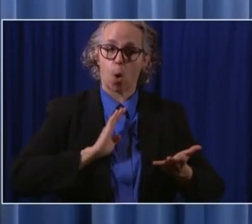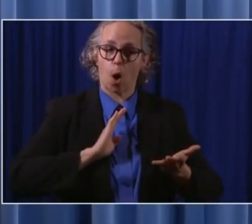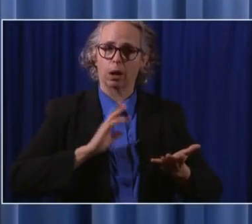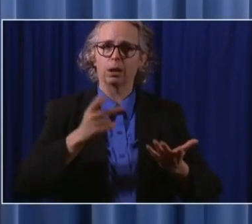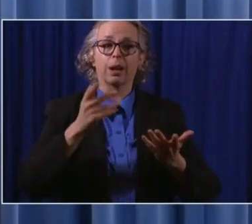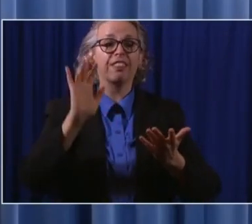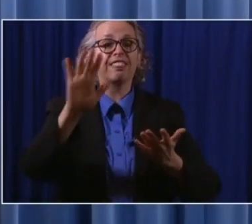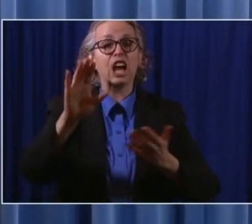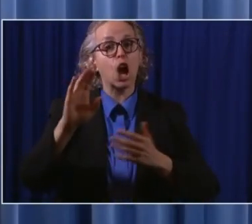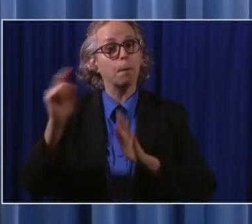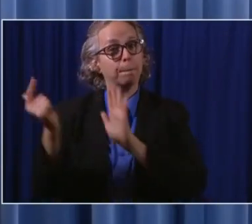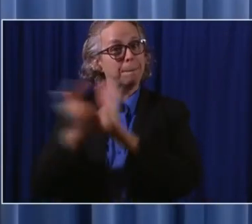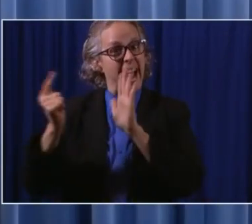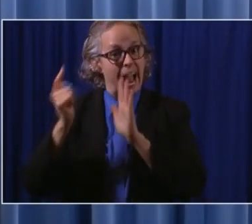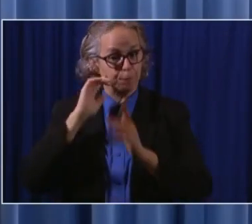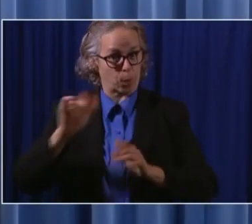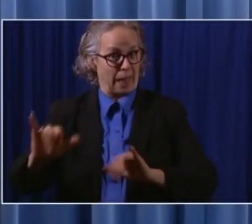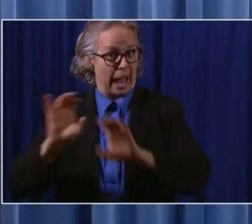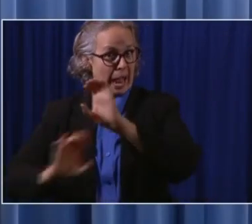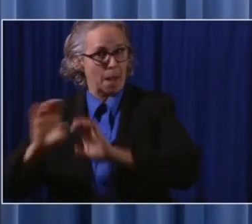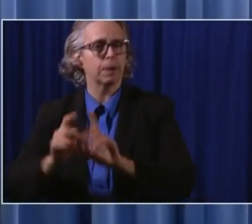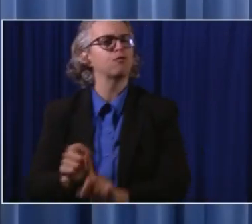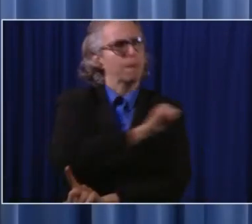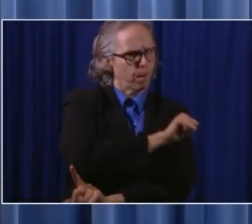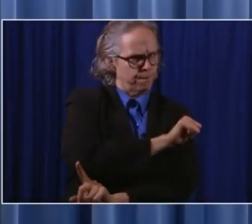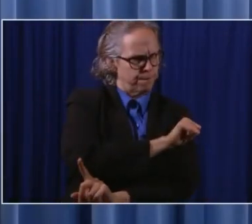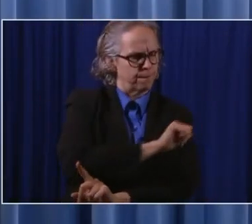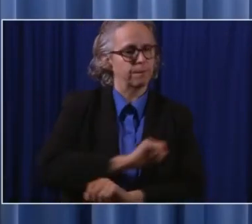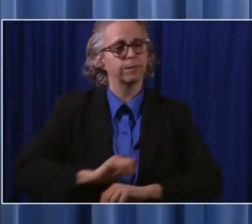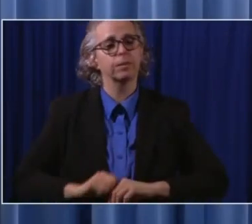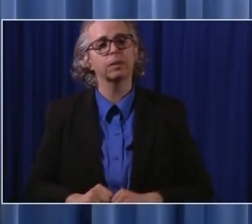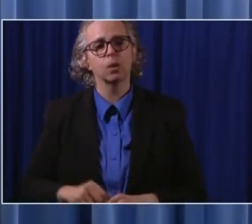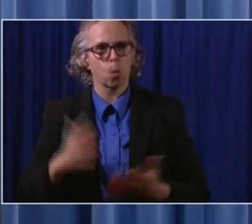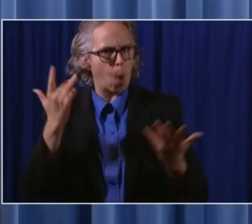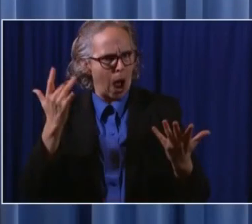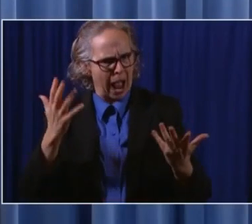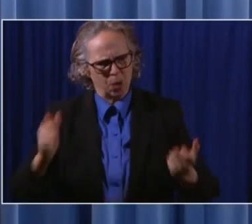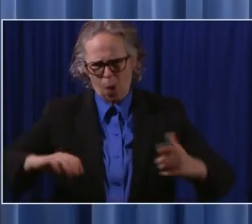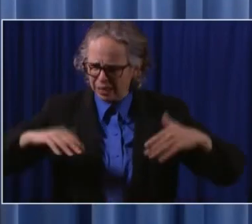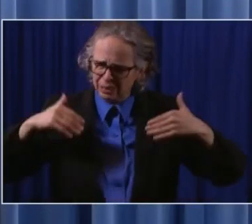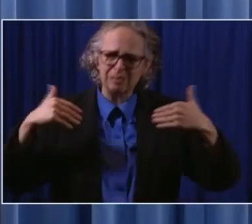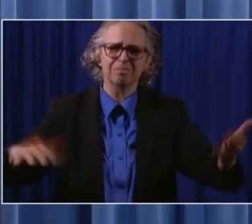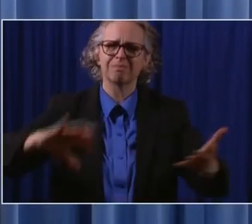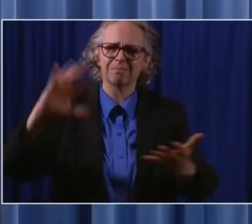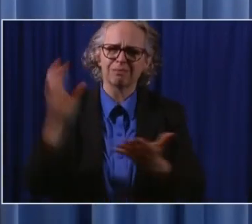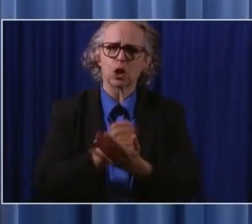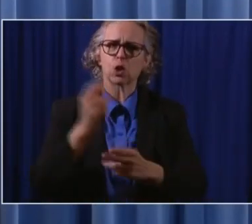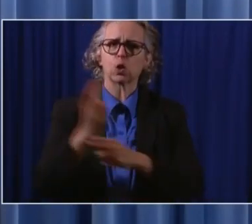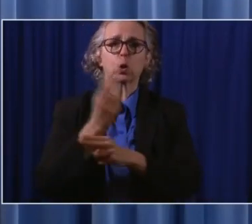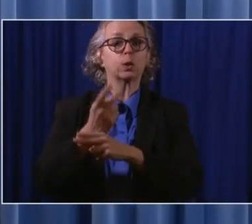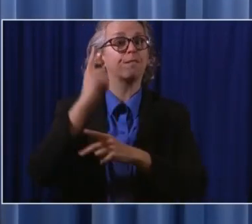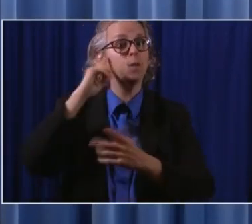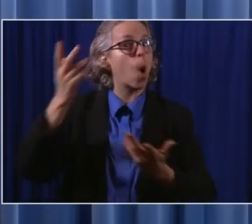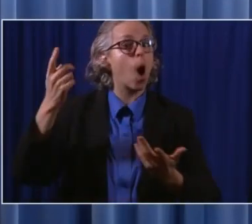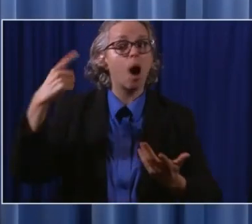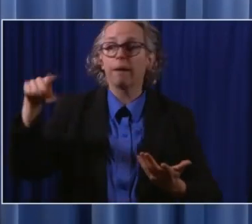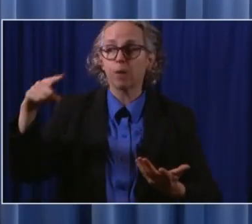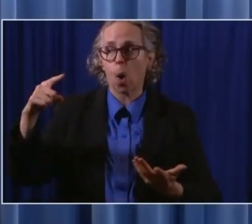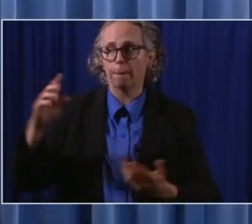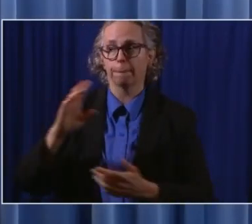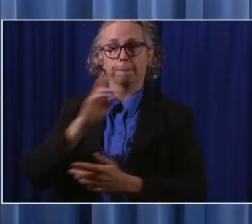banning hydrochloroquine for use in regard to COVID patients.